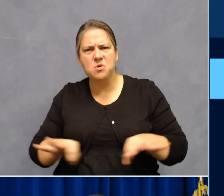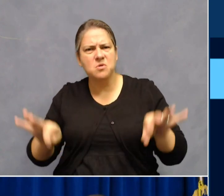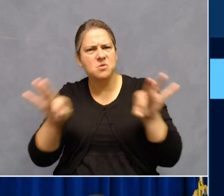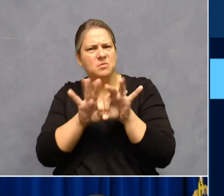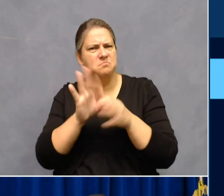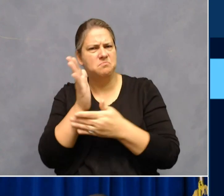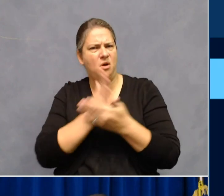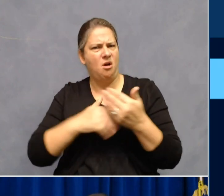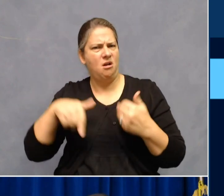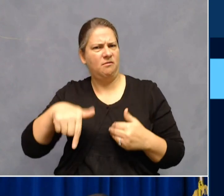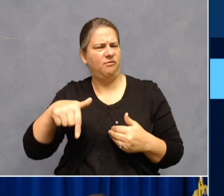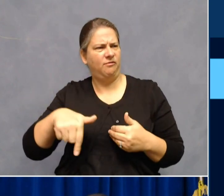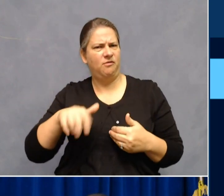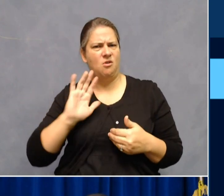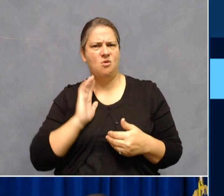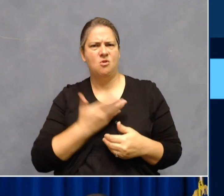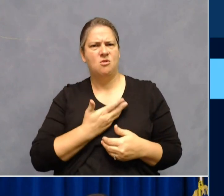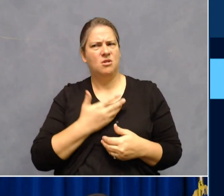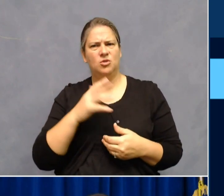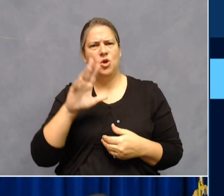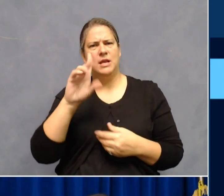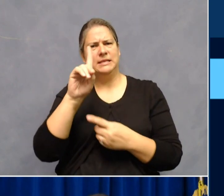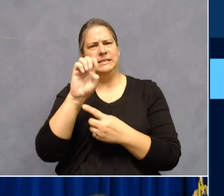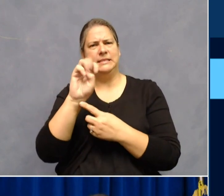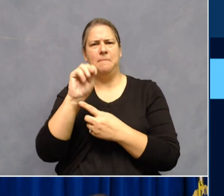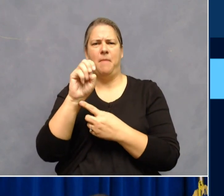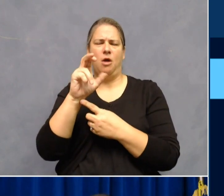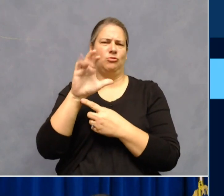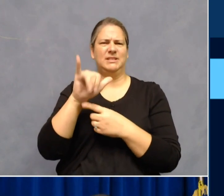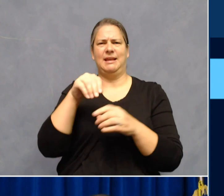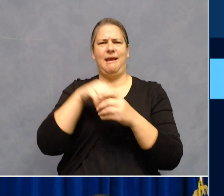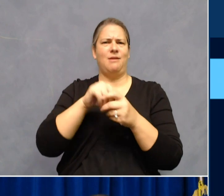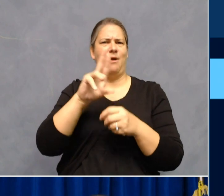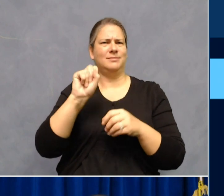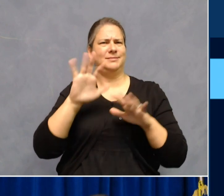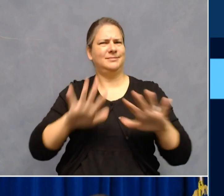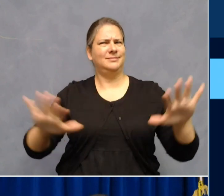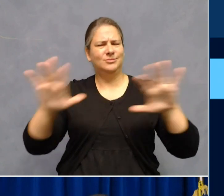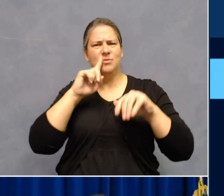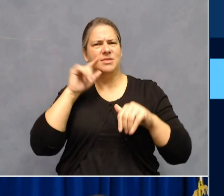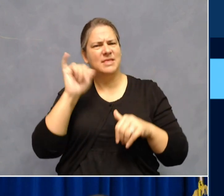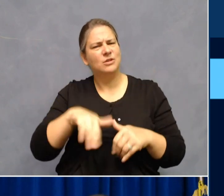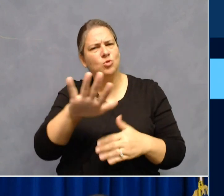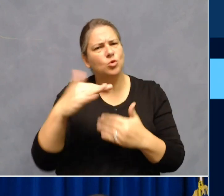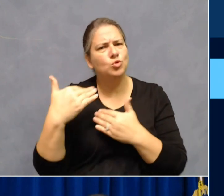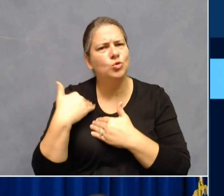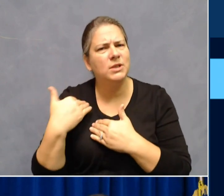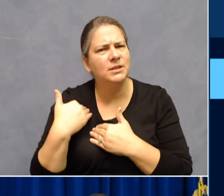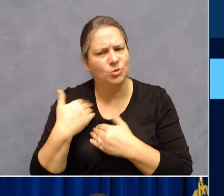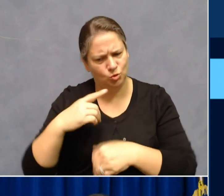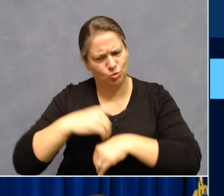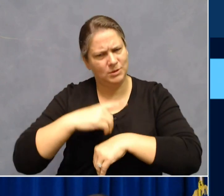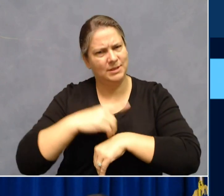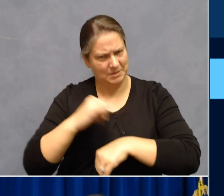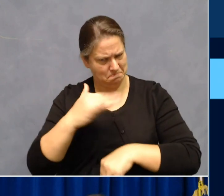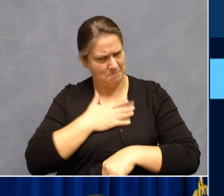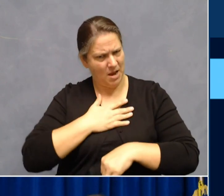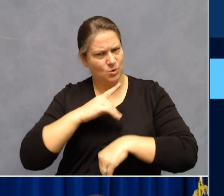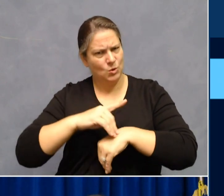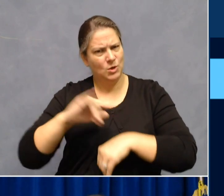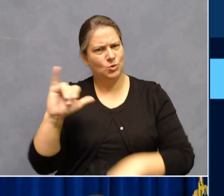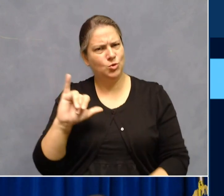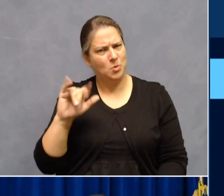Voting is your duty and is mine. And there are more ways to vote in this election than ever